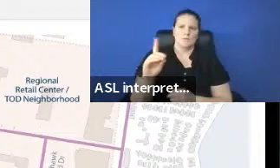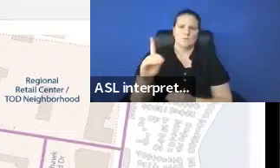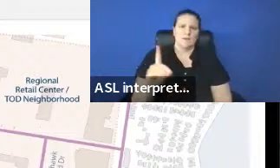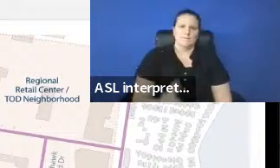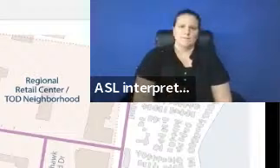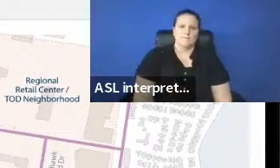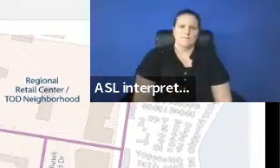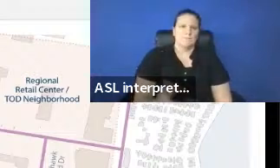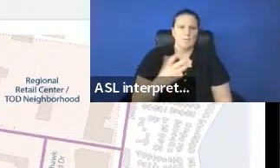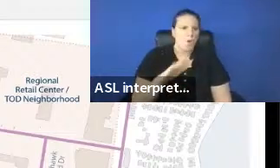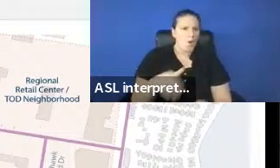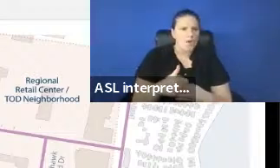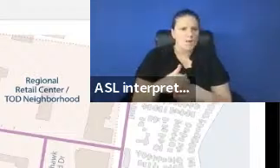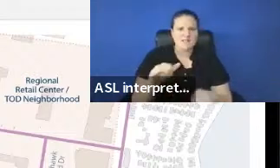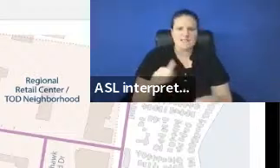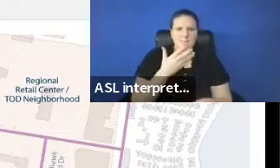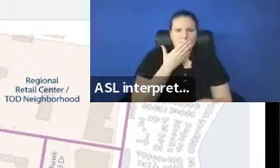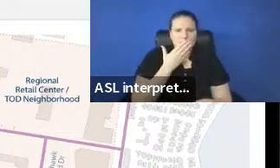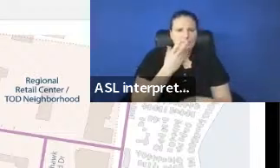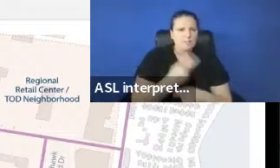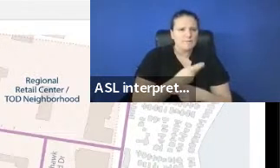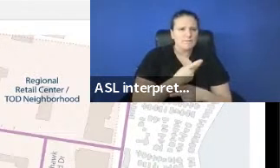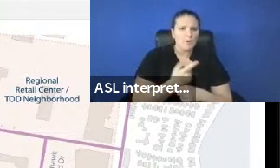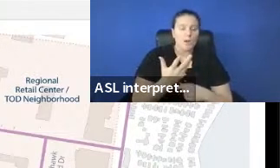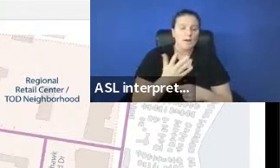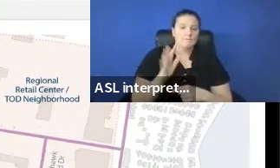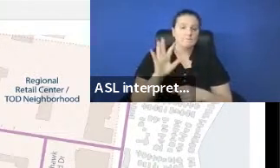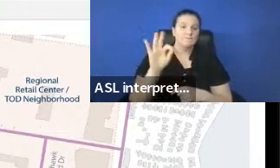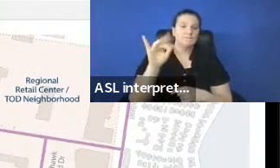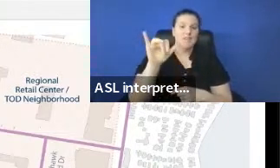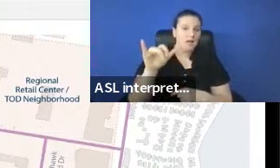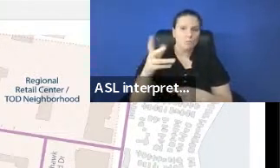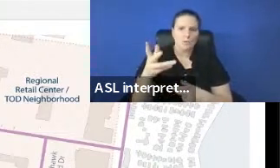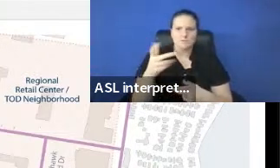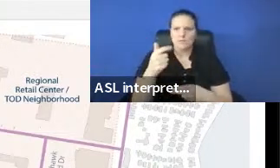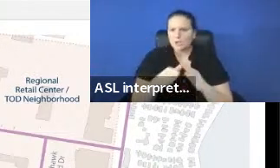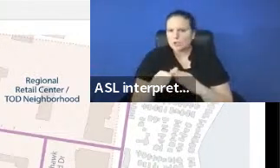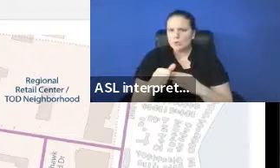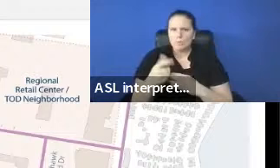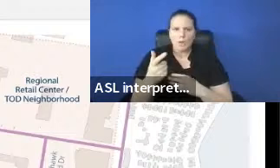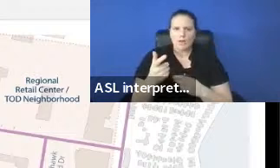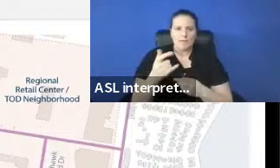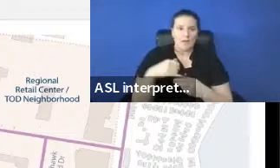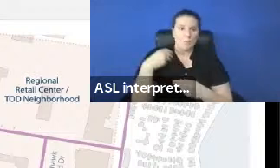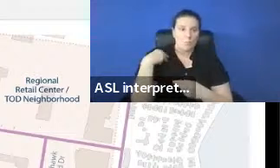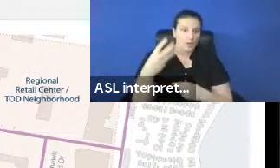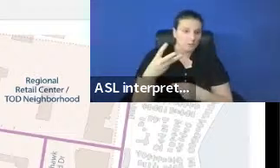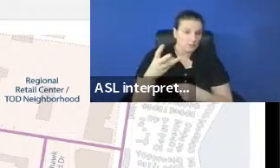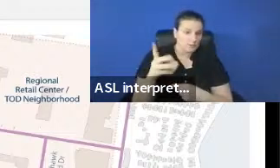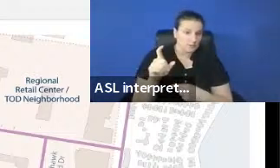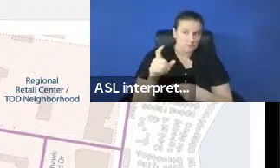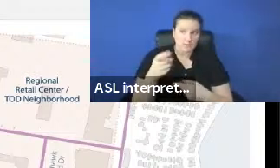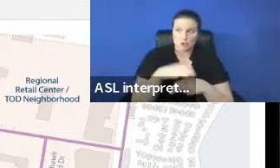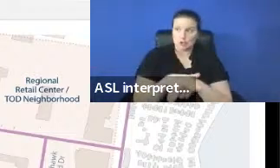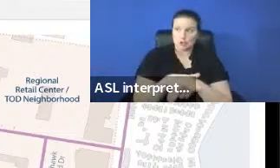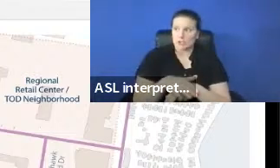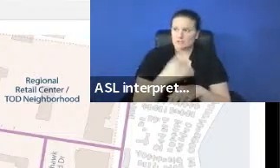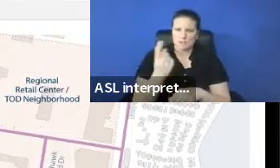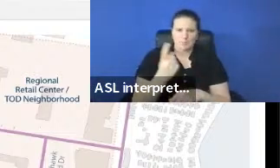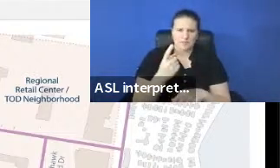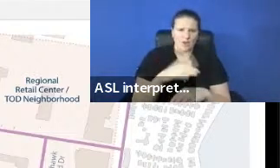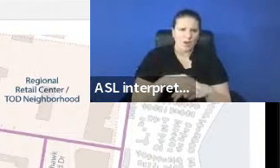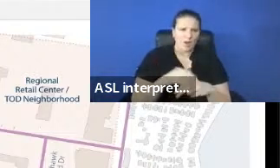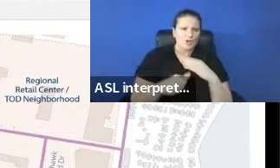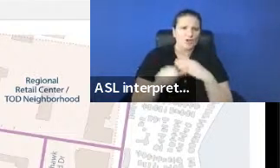may be because it's all the same color. I'm trying to figure out what's a flyover, what's coming under. Is this kind of like some of those Washington interchanges, under